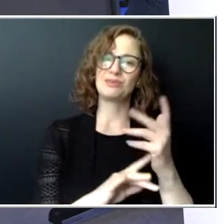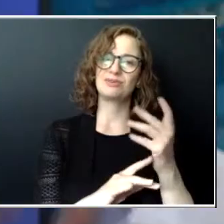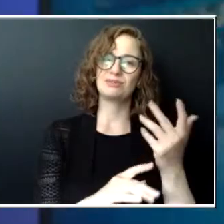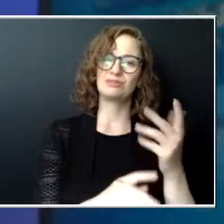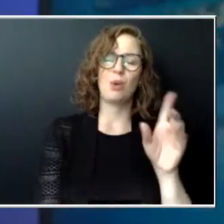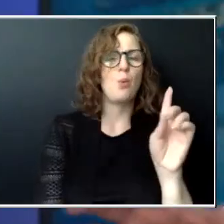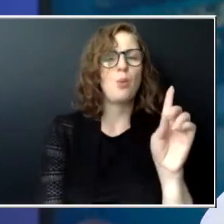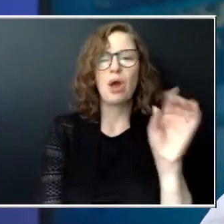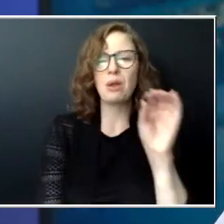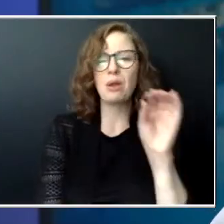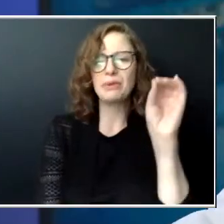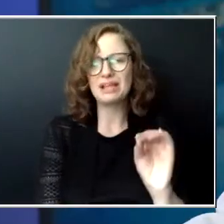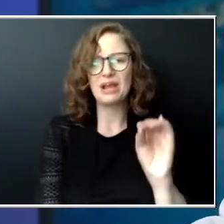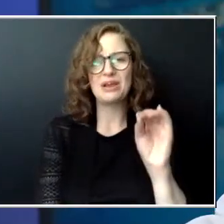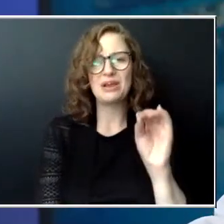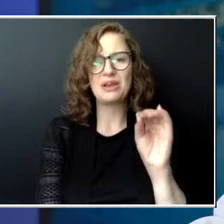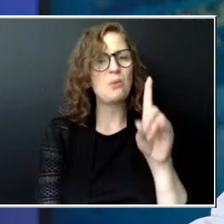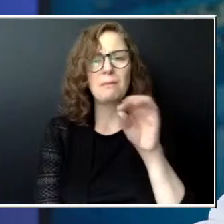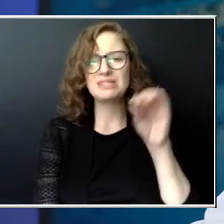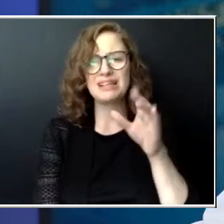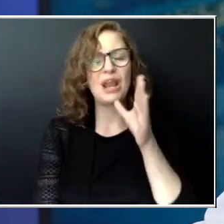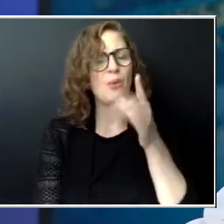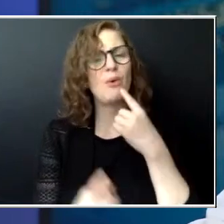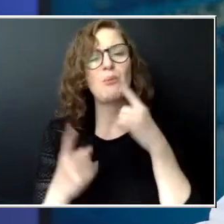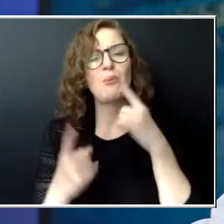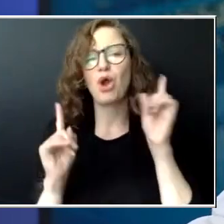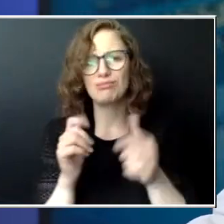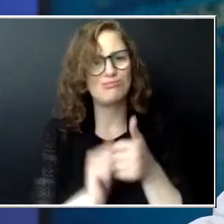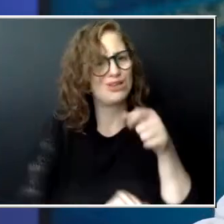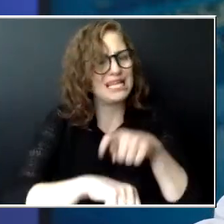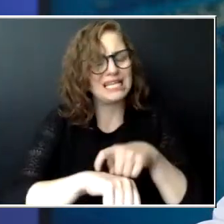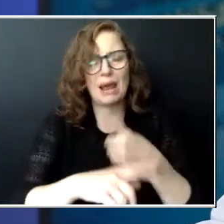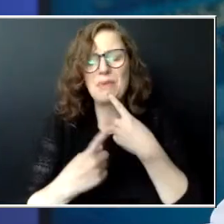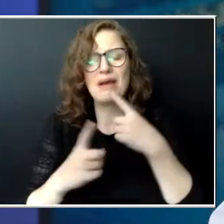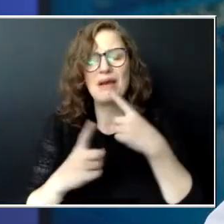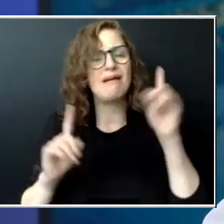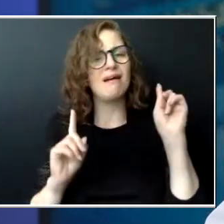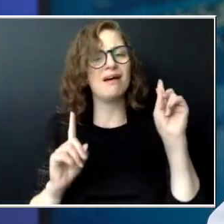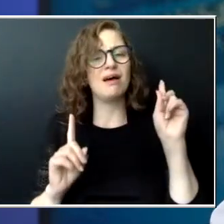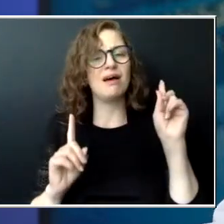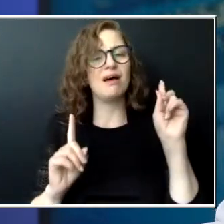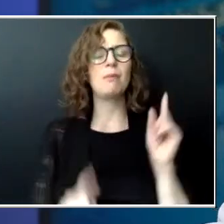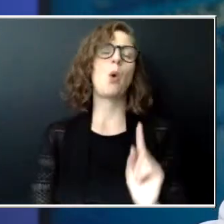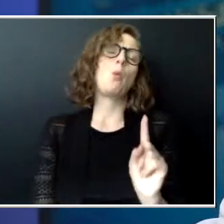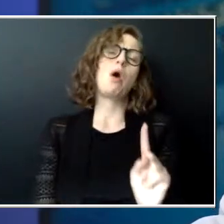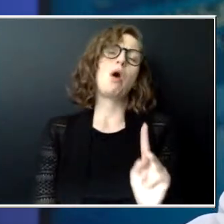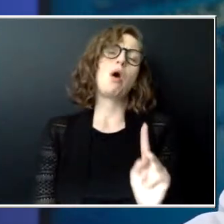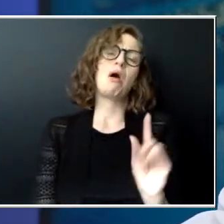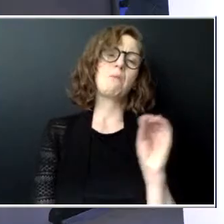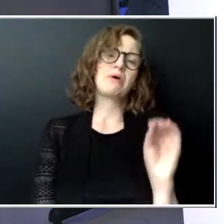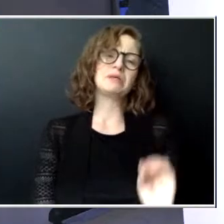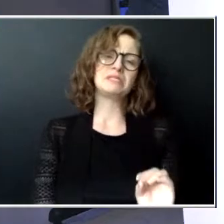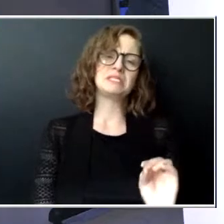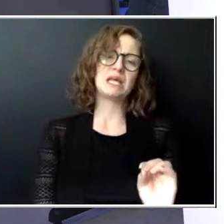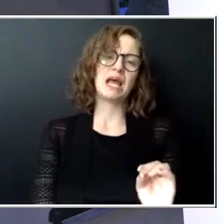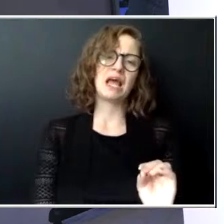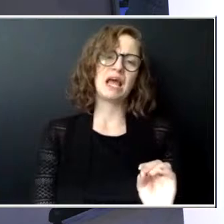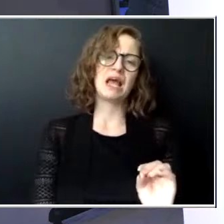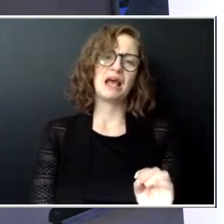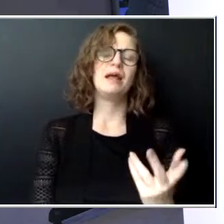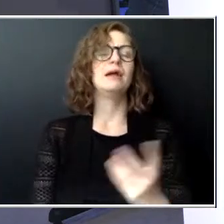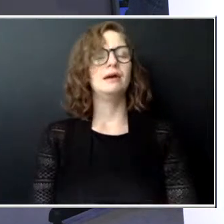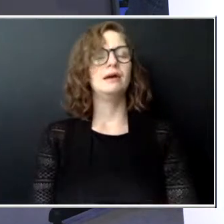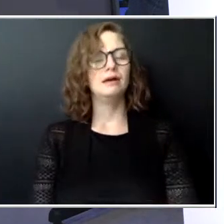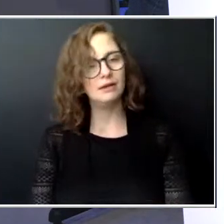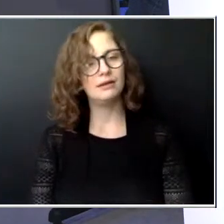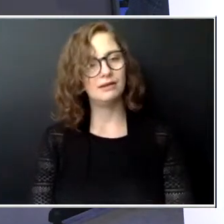gonna work. right. Most of the time it does, but then there's this 1% chance Yeah. that maybe it won't So manufacture. Todd's kind of tricky. It was Well, tricky. he's a little